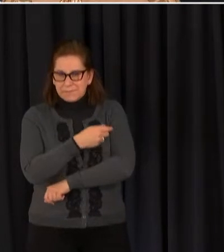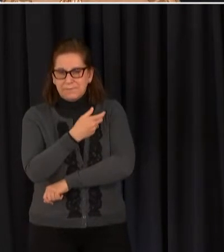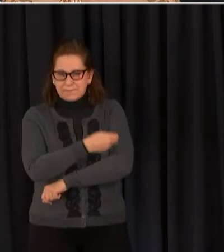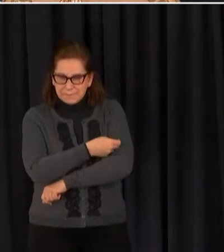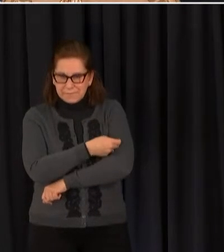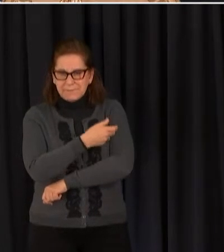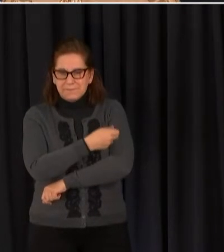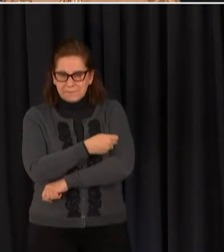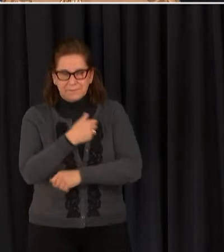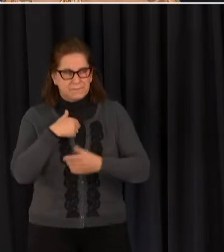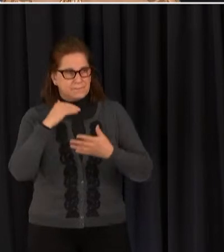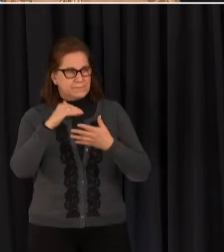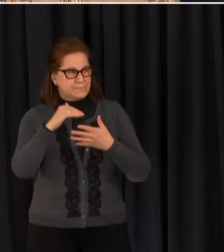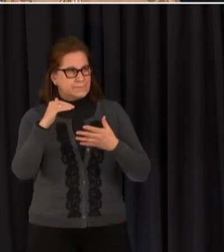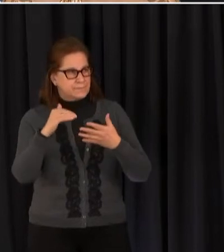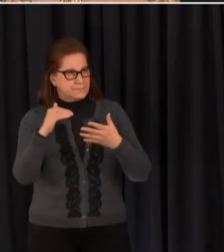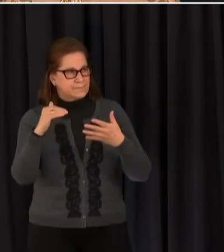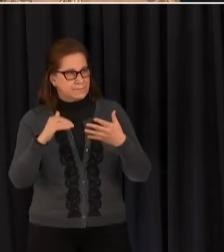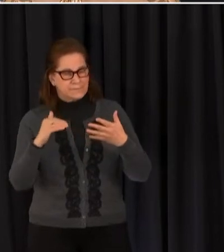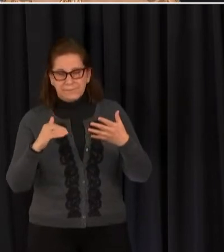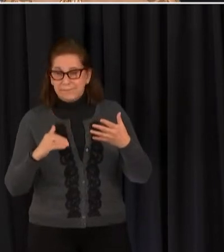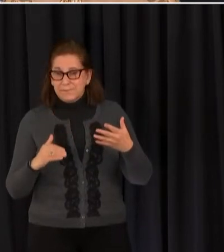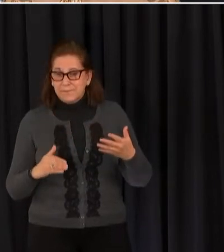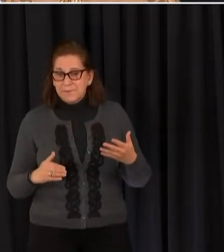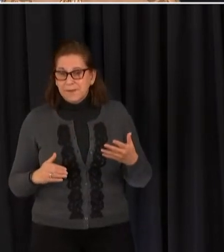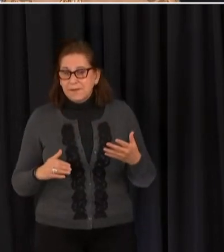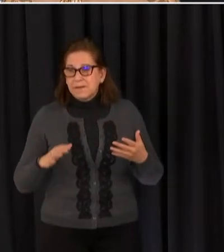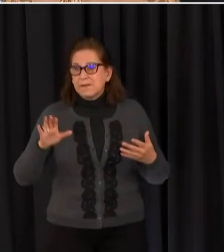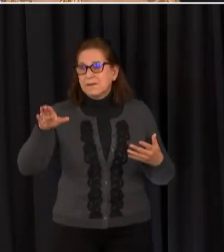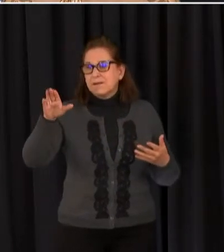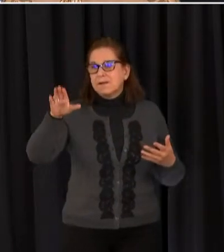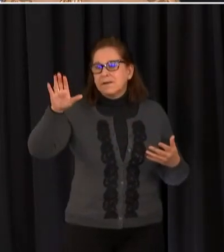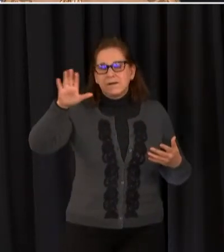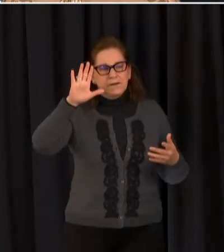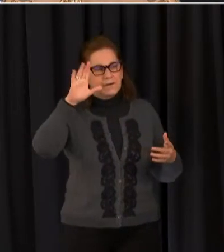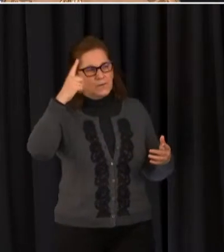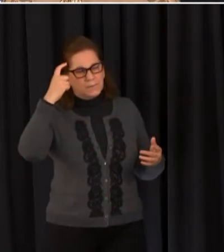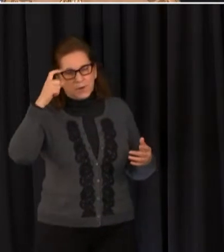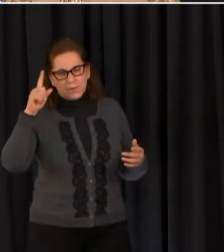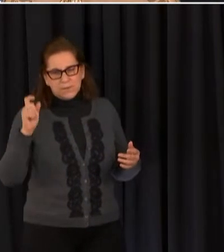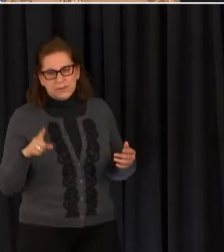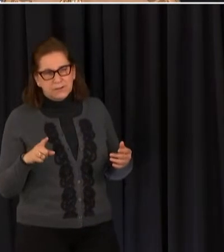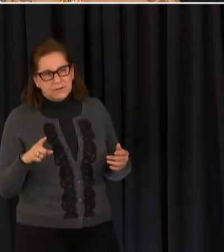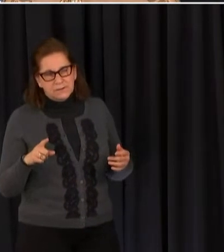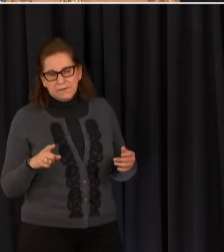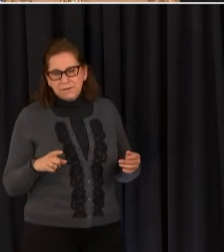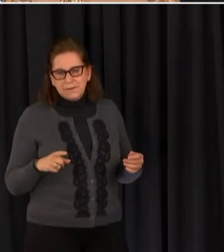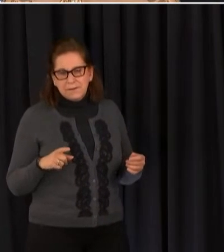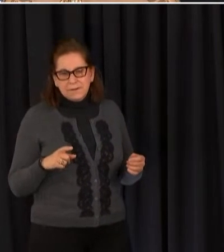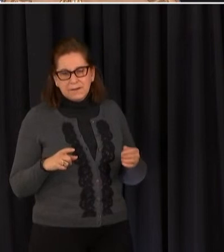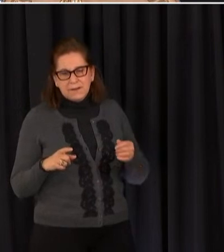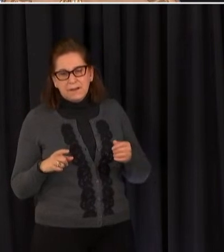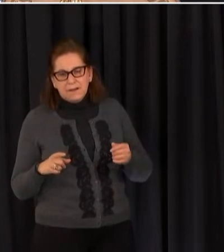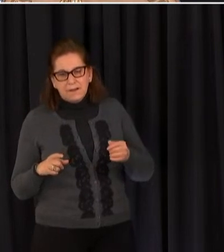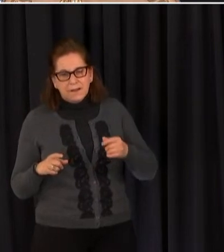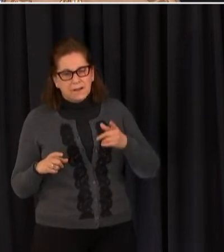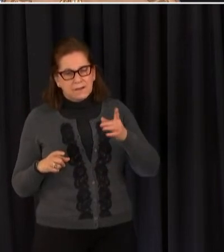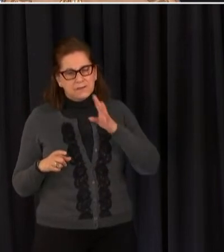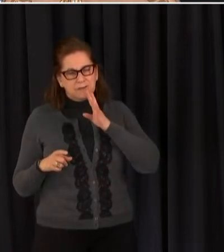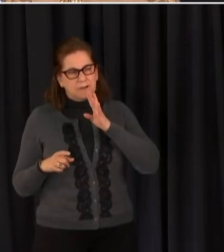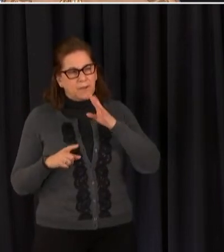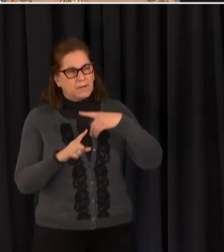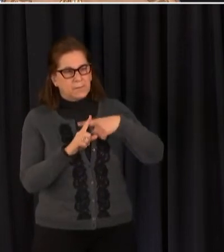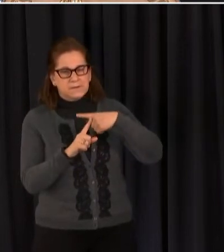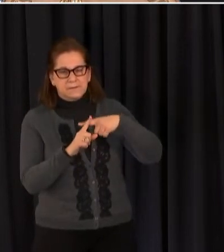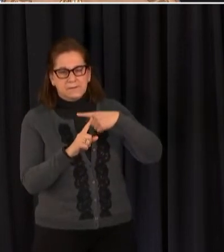through that list. Okay. Can I ask one more question? Sure. You talked a moment ago about reasons for optimism on the numbers,